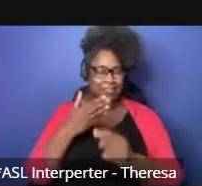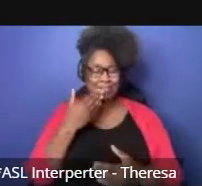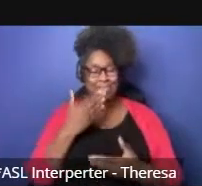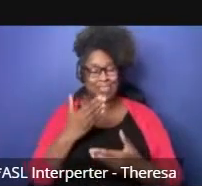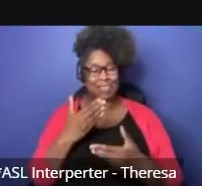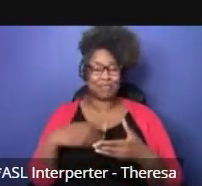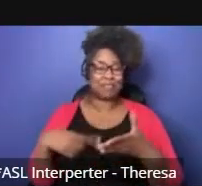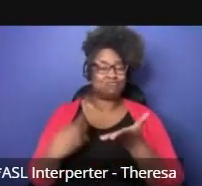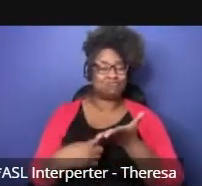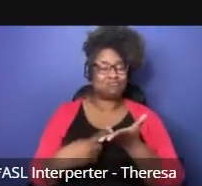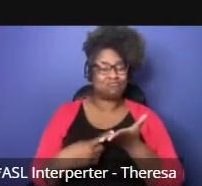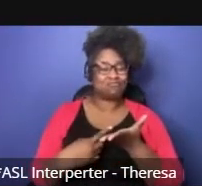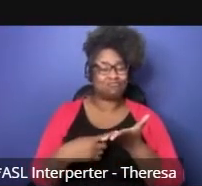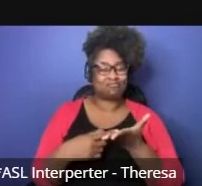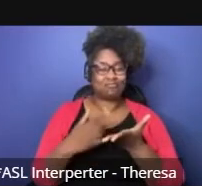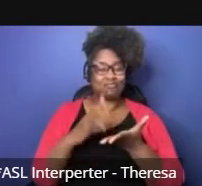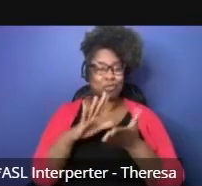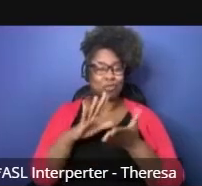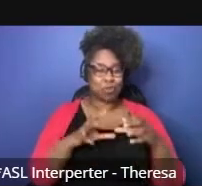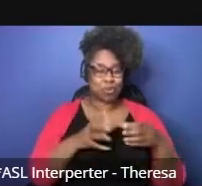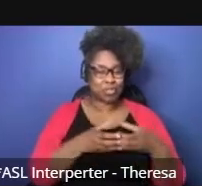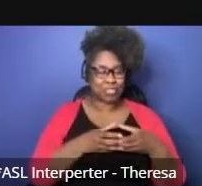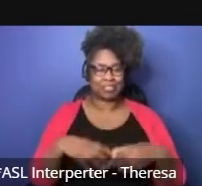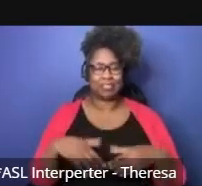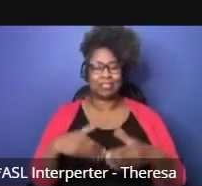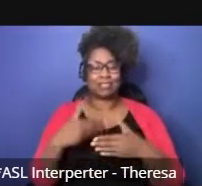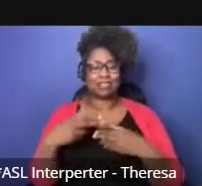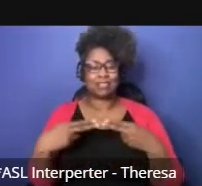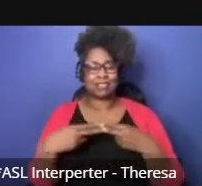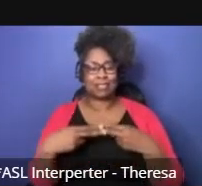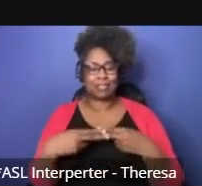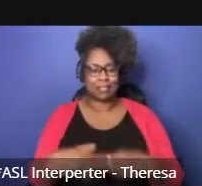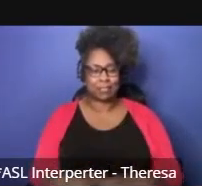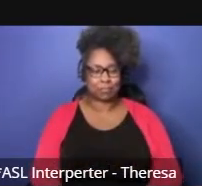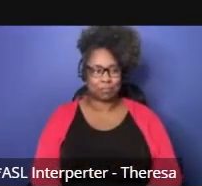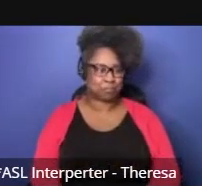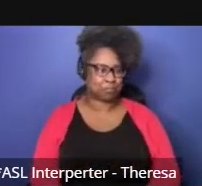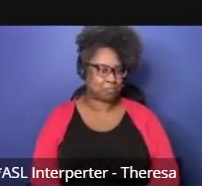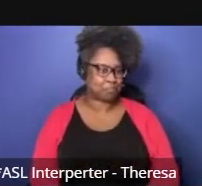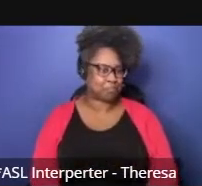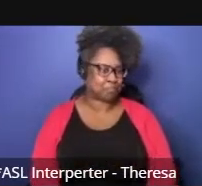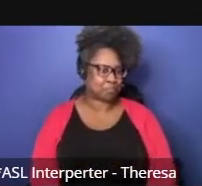coalition. Next slide, Green Up.